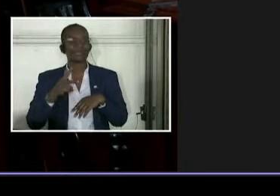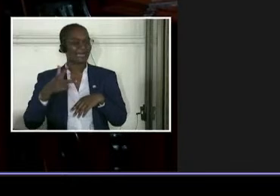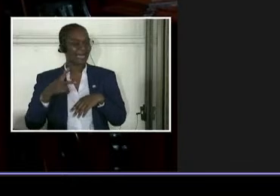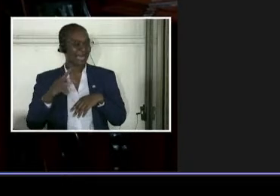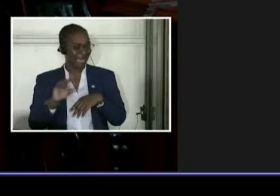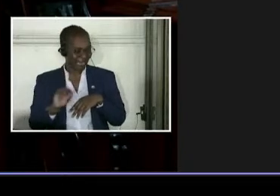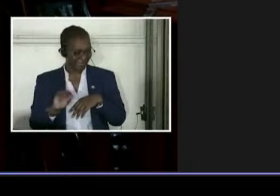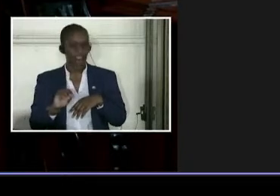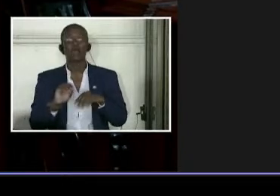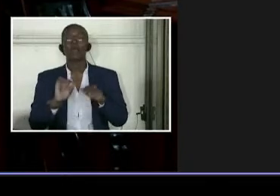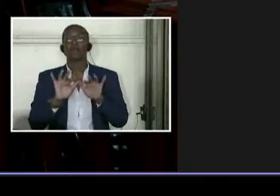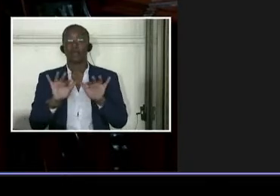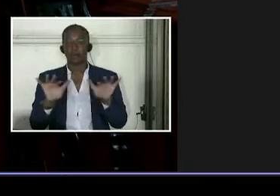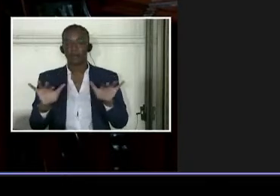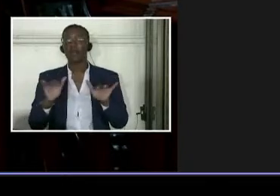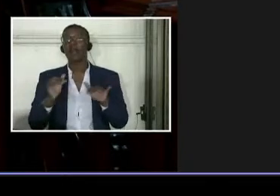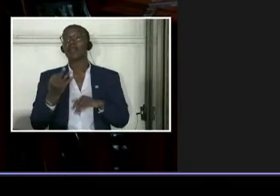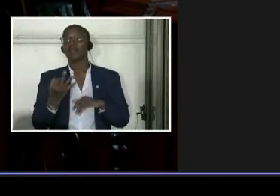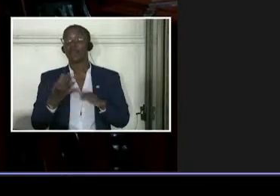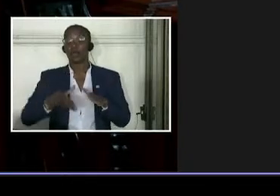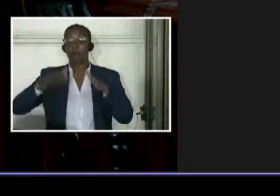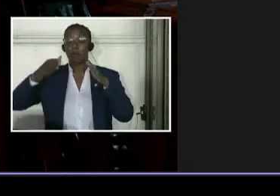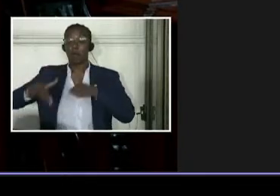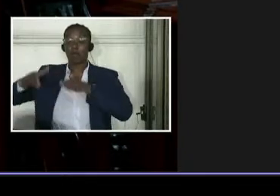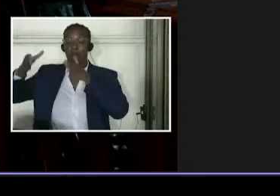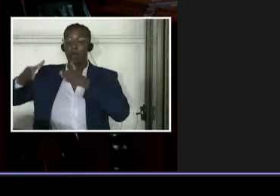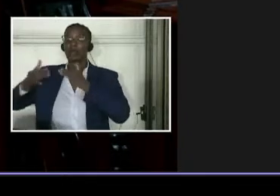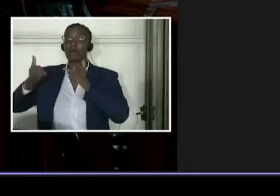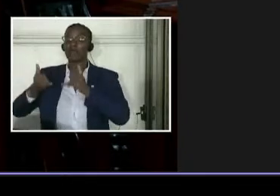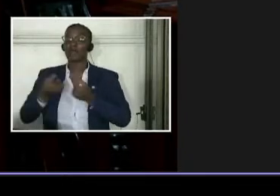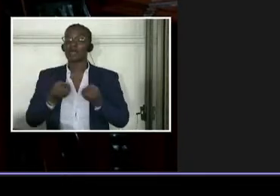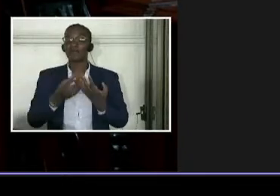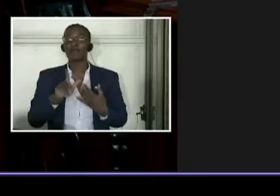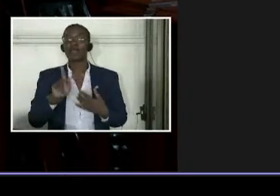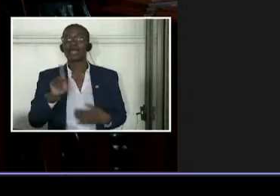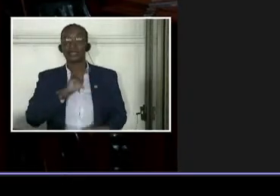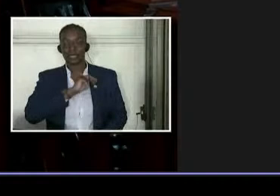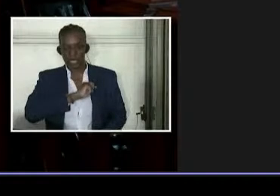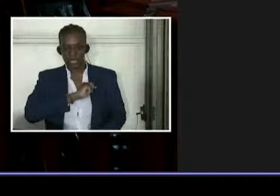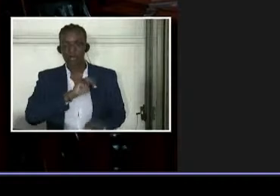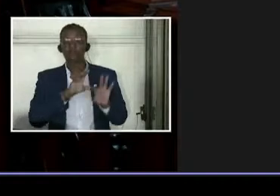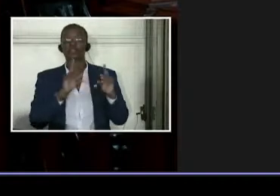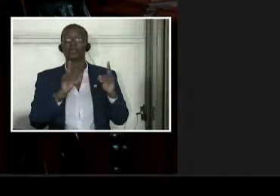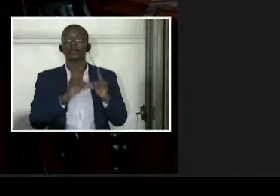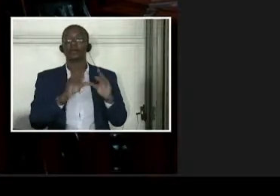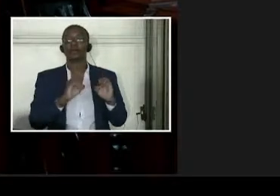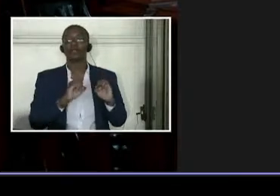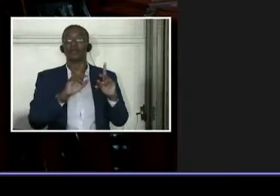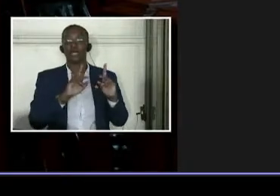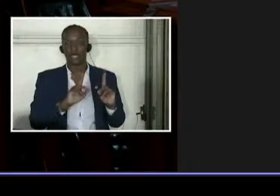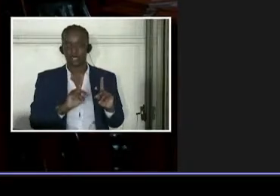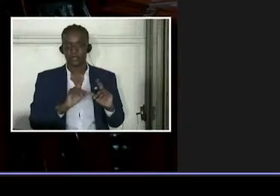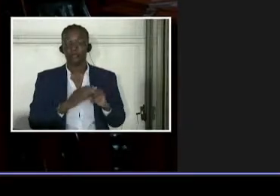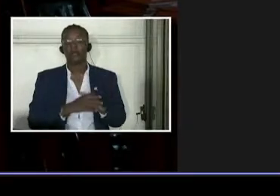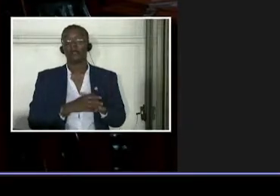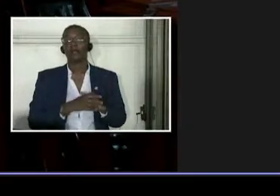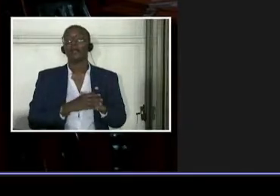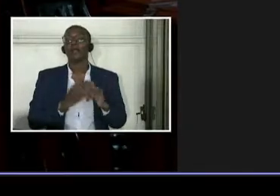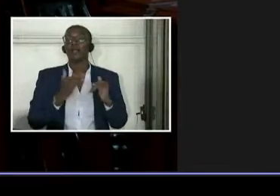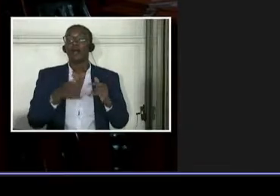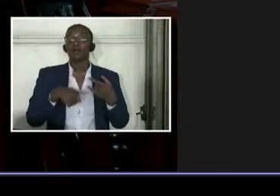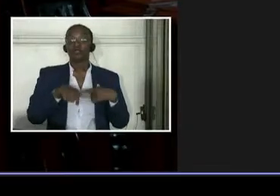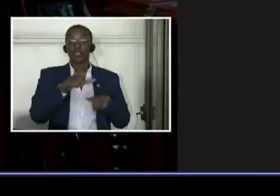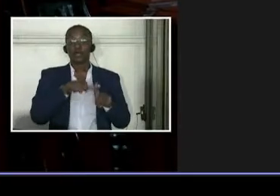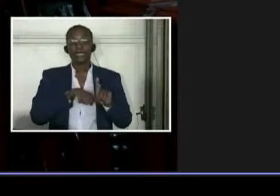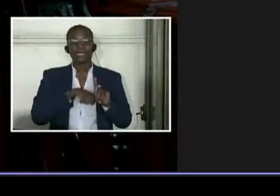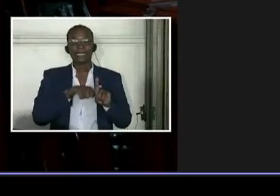units in three blocks have been allocated to KZN Department of Education. Chairperson, we have